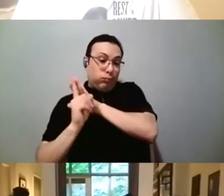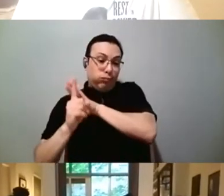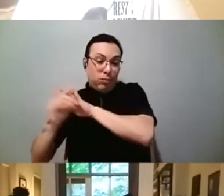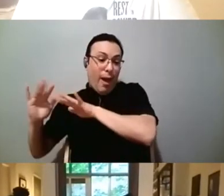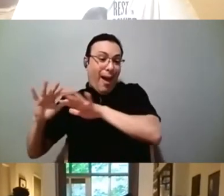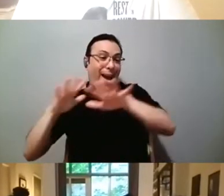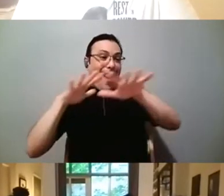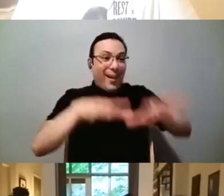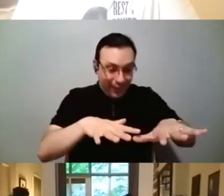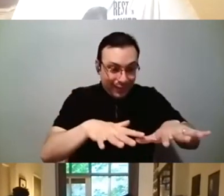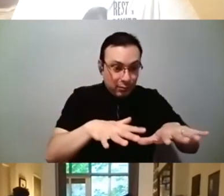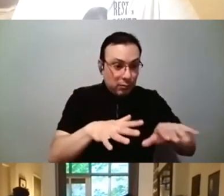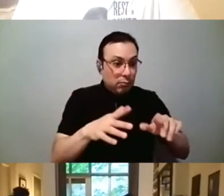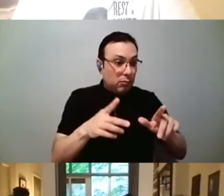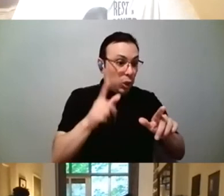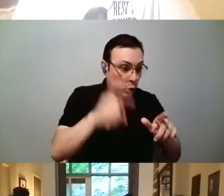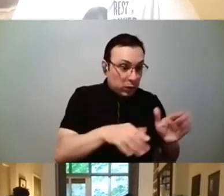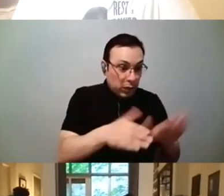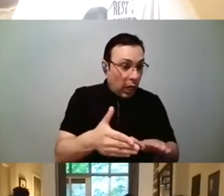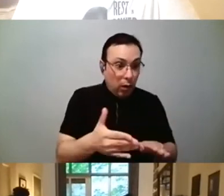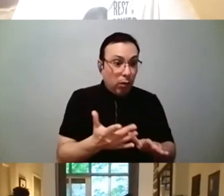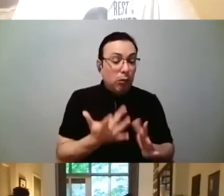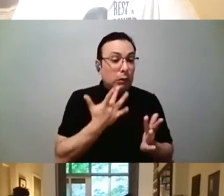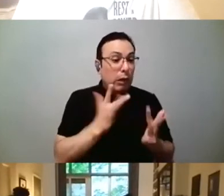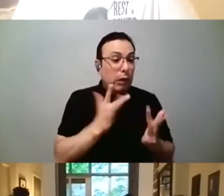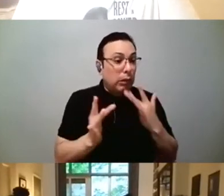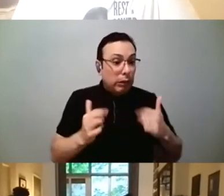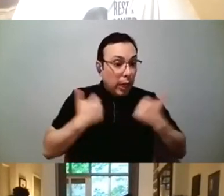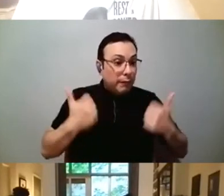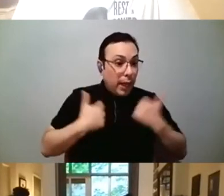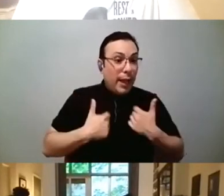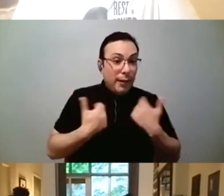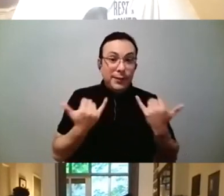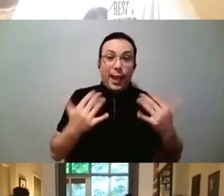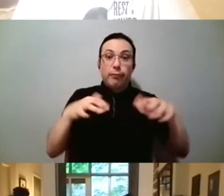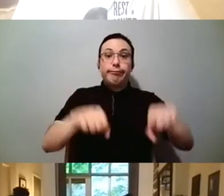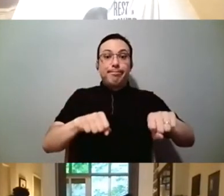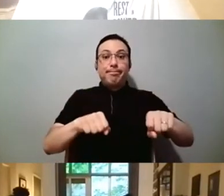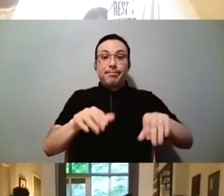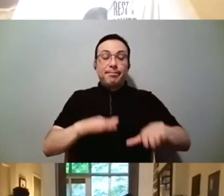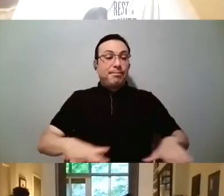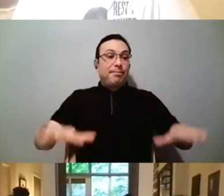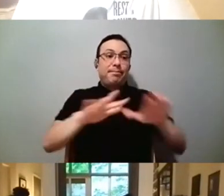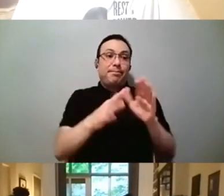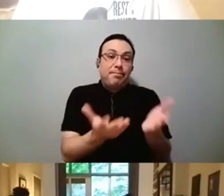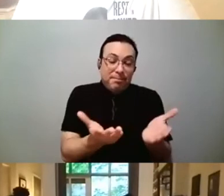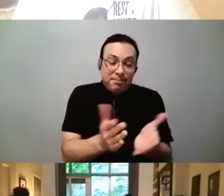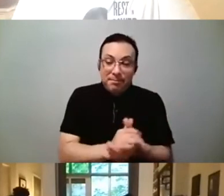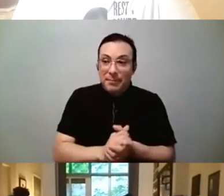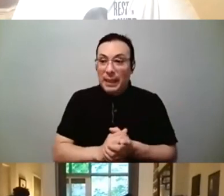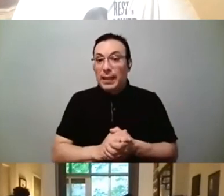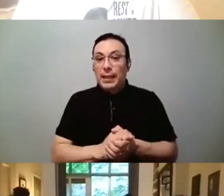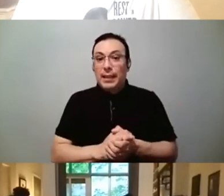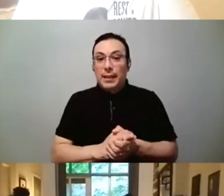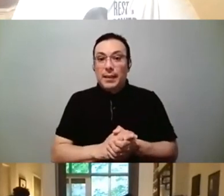self-describe that this studio scenario